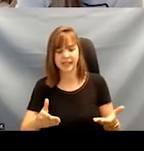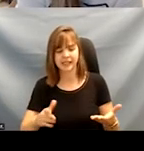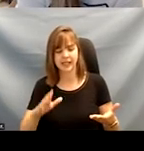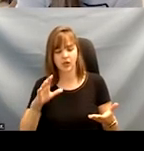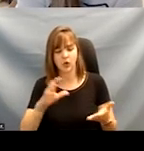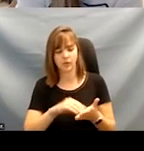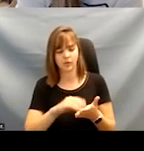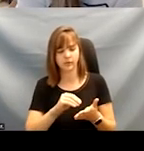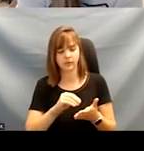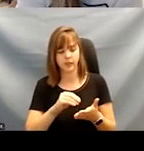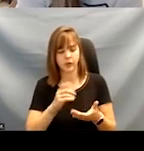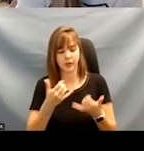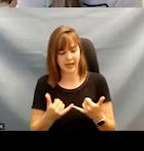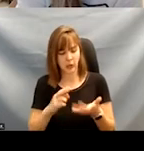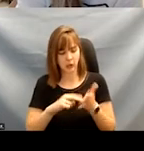sidestep.